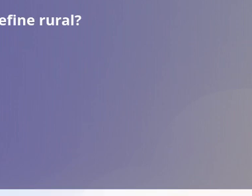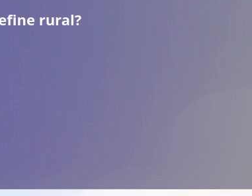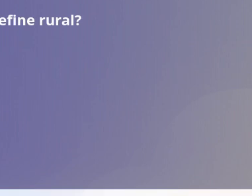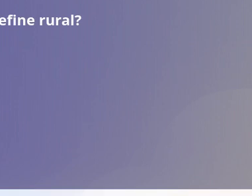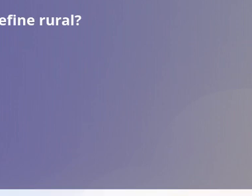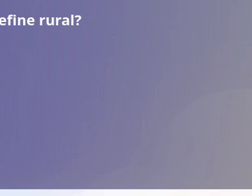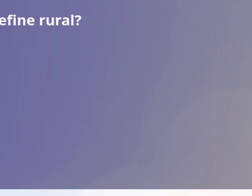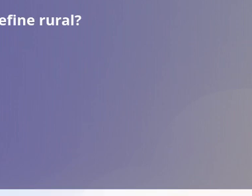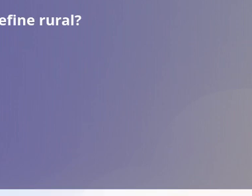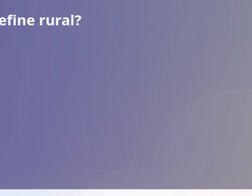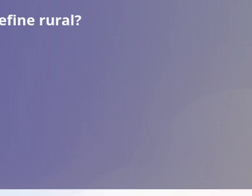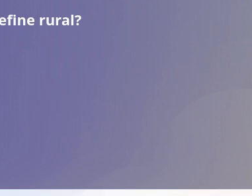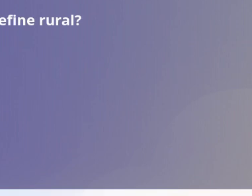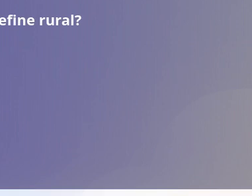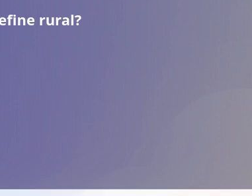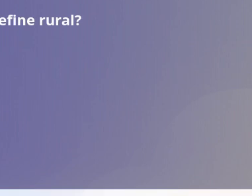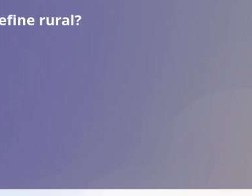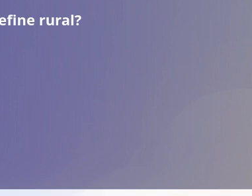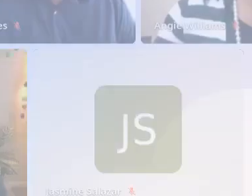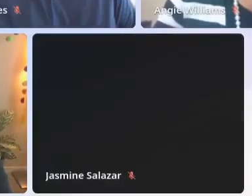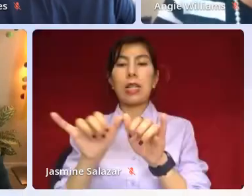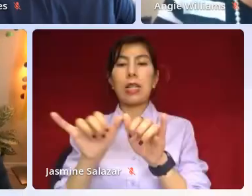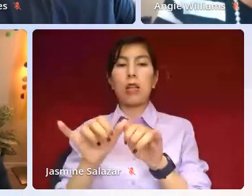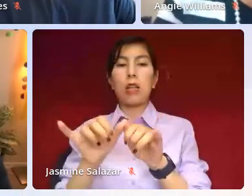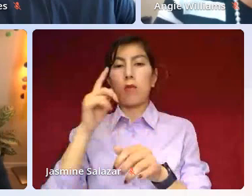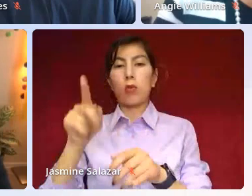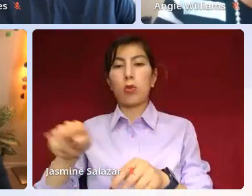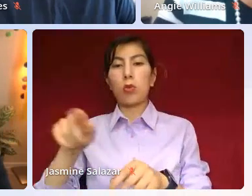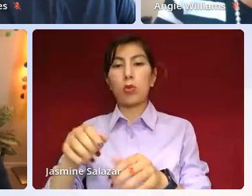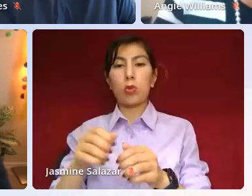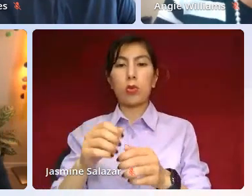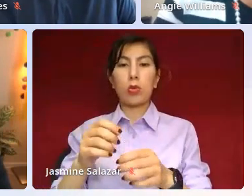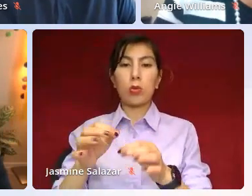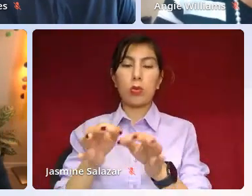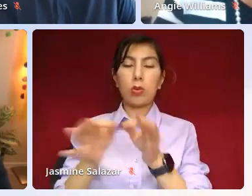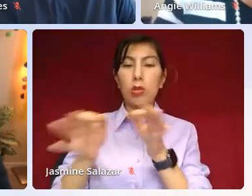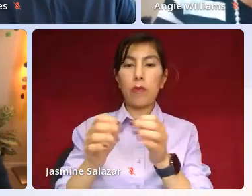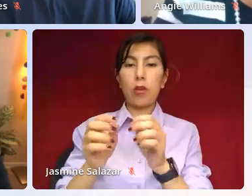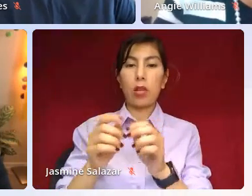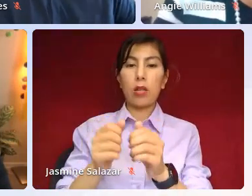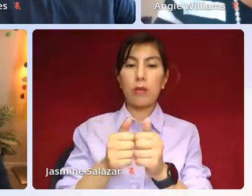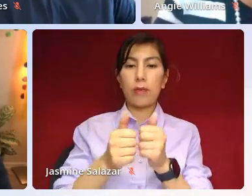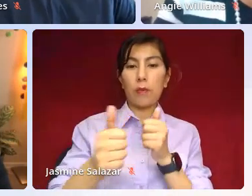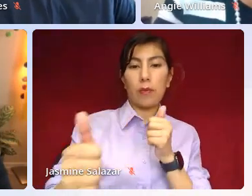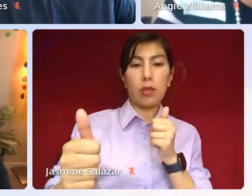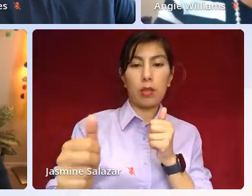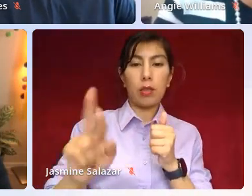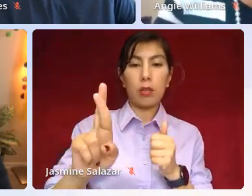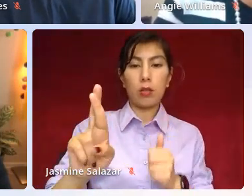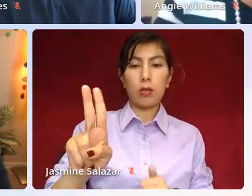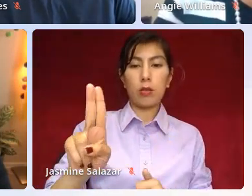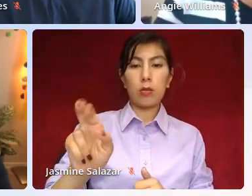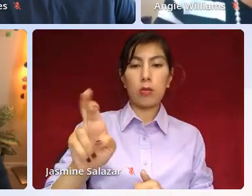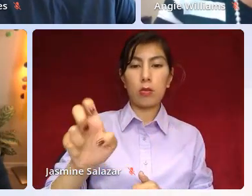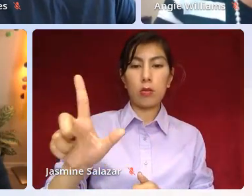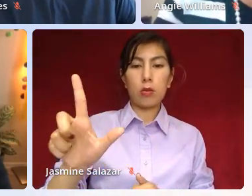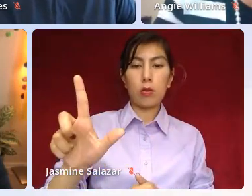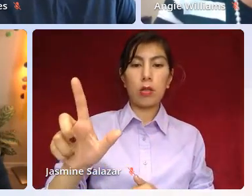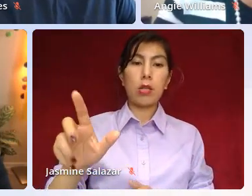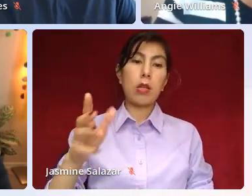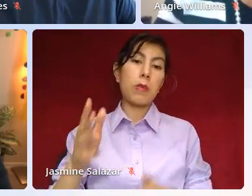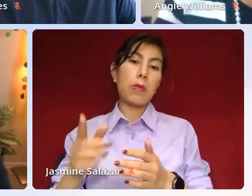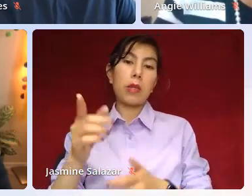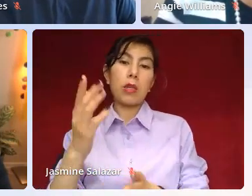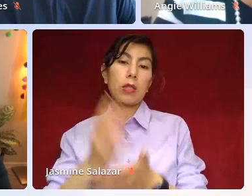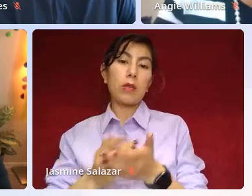to define rural? And I'd encourage folks to sort of throw in the chat as well what they think. But maybe some of you can